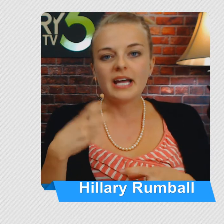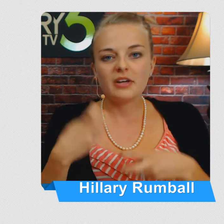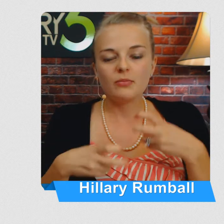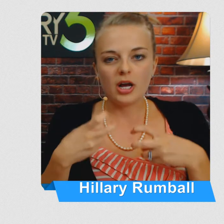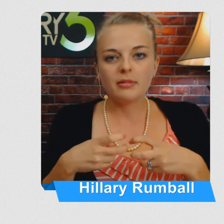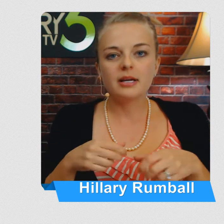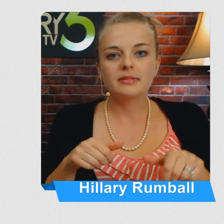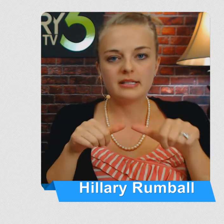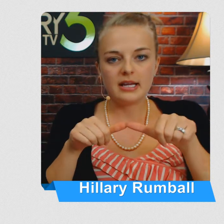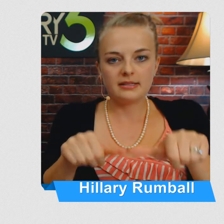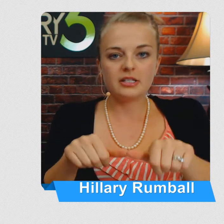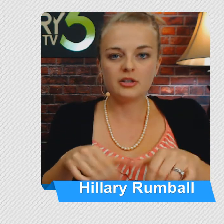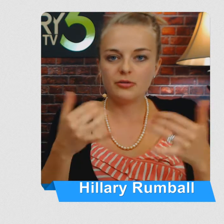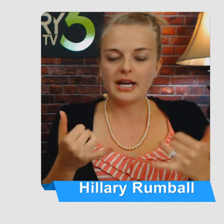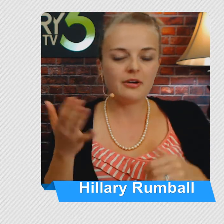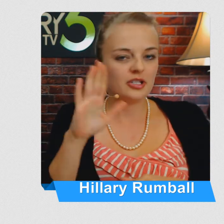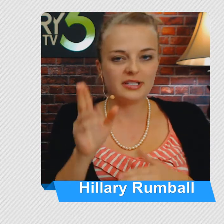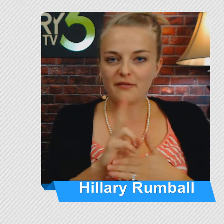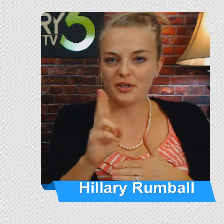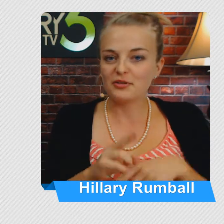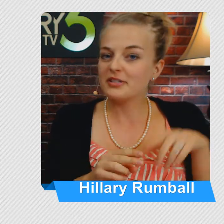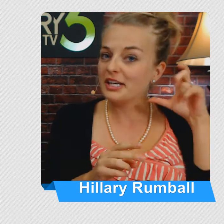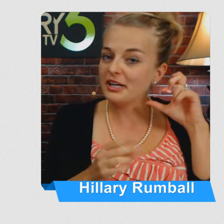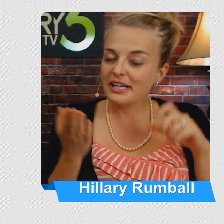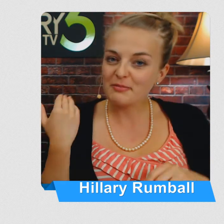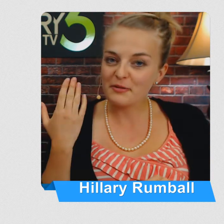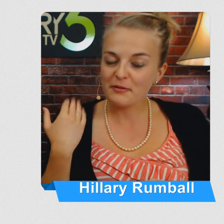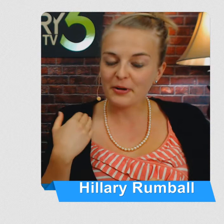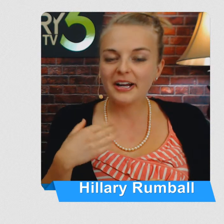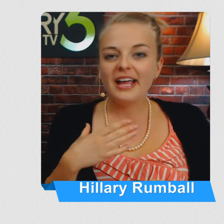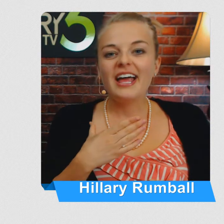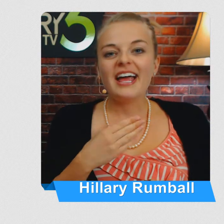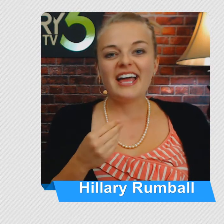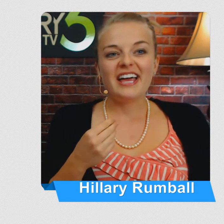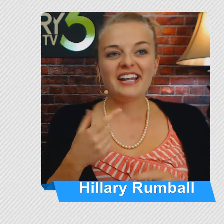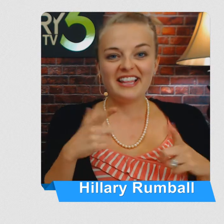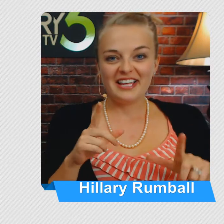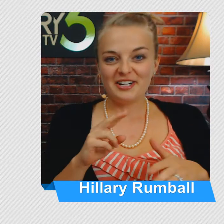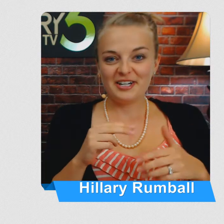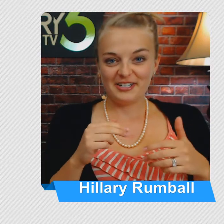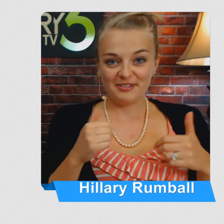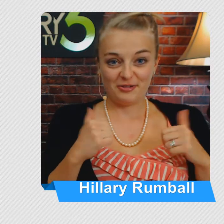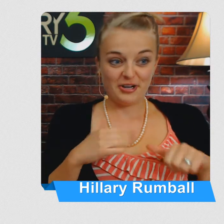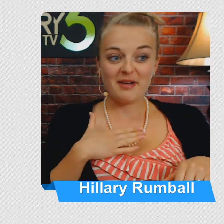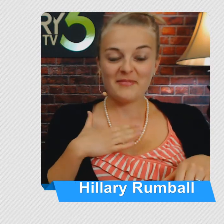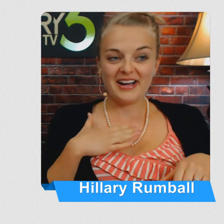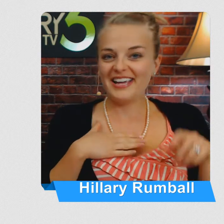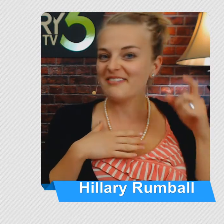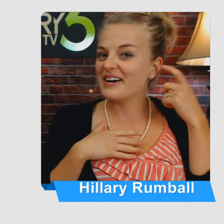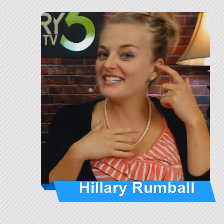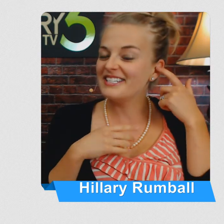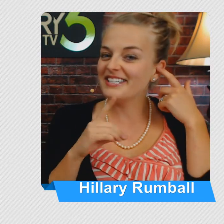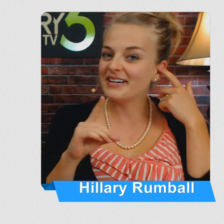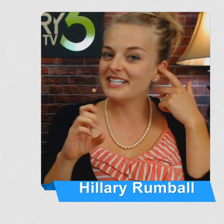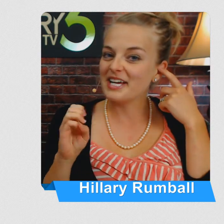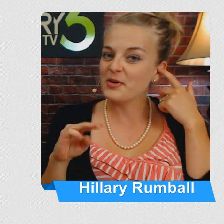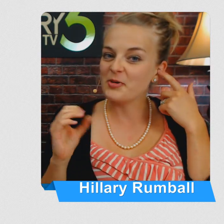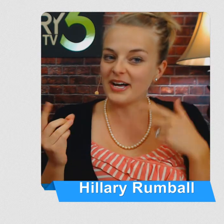she was having problems and still through now and she's never used a hearing aid before. And I let her try my